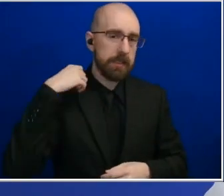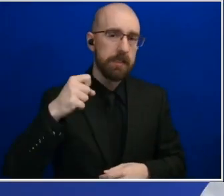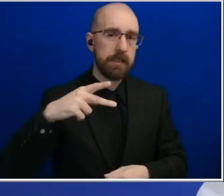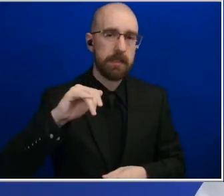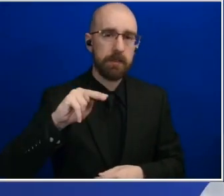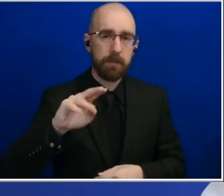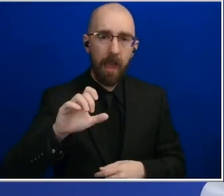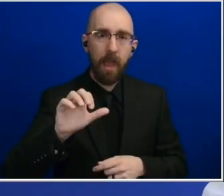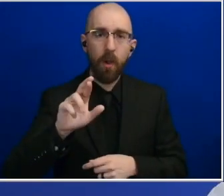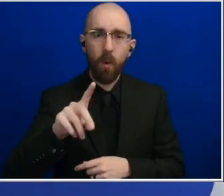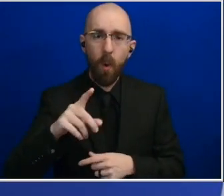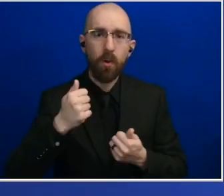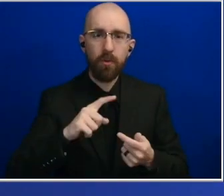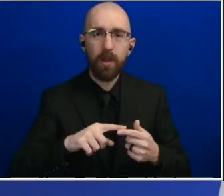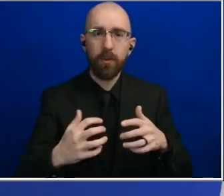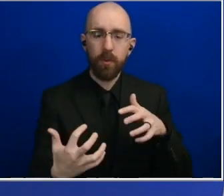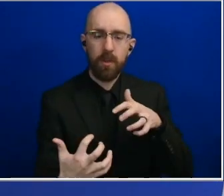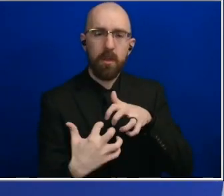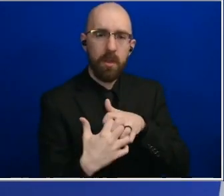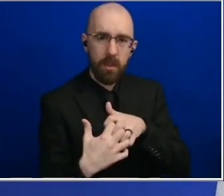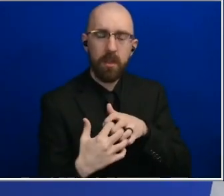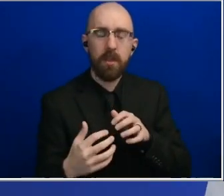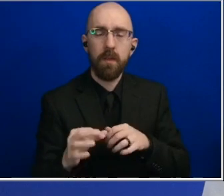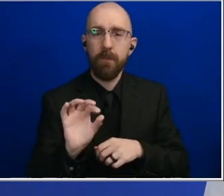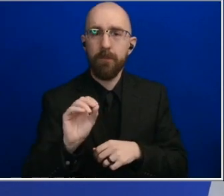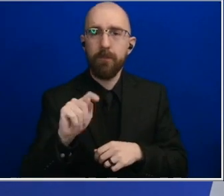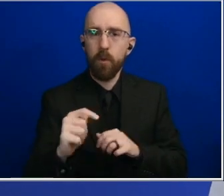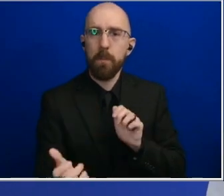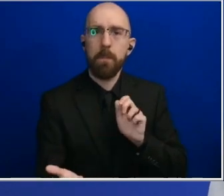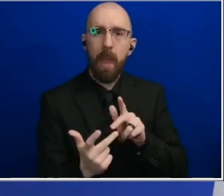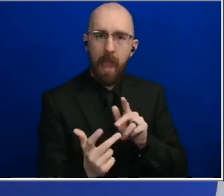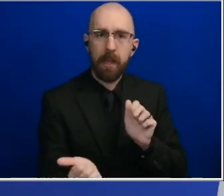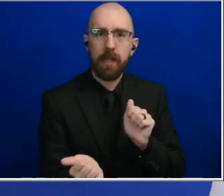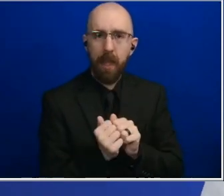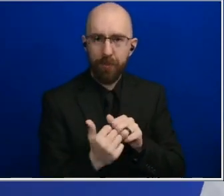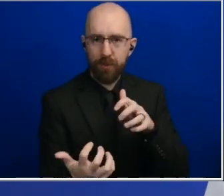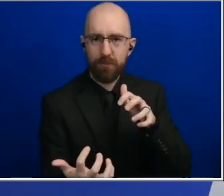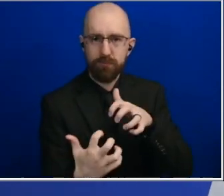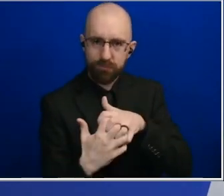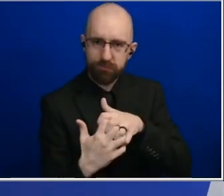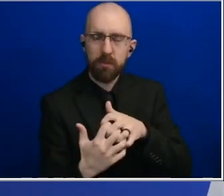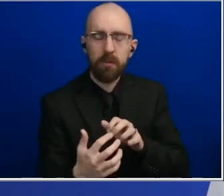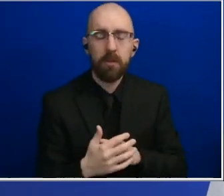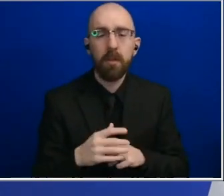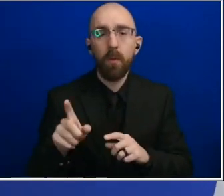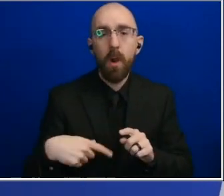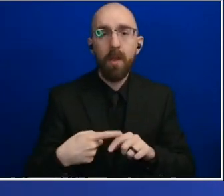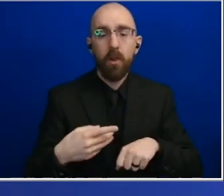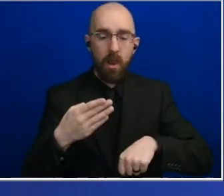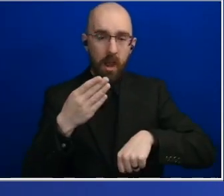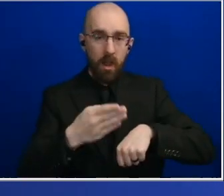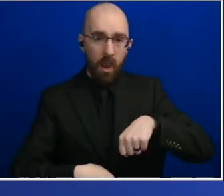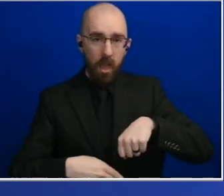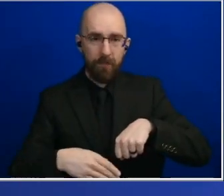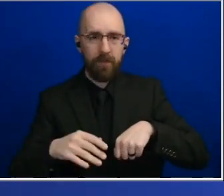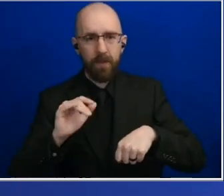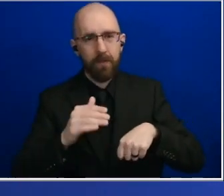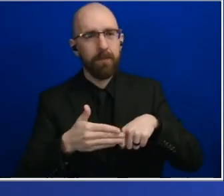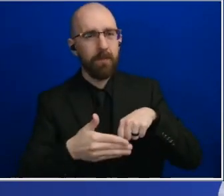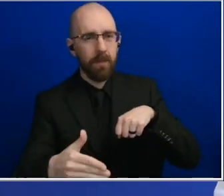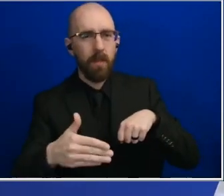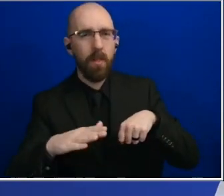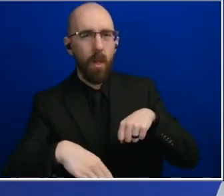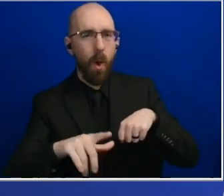and reinnervate the foot. When a patient has an amputation, just speaking of the lower leg, the limb